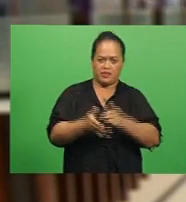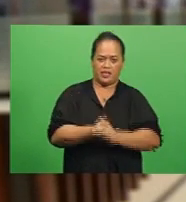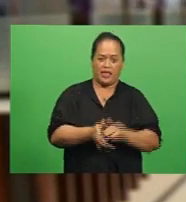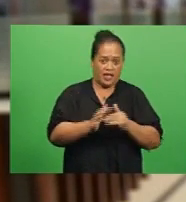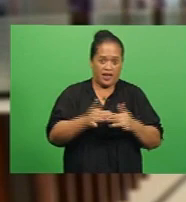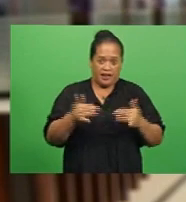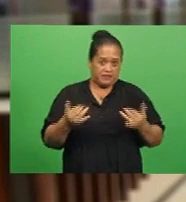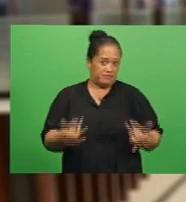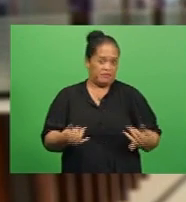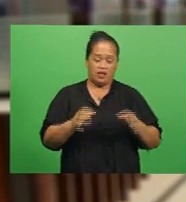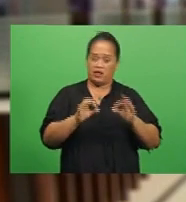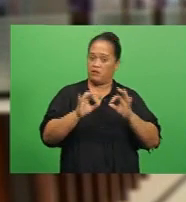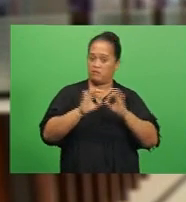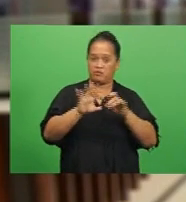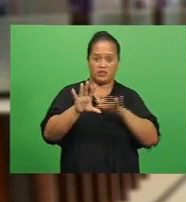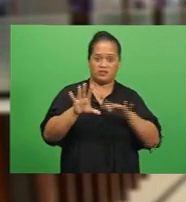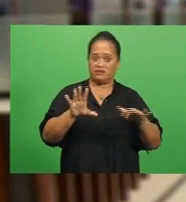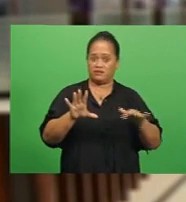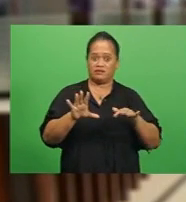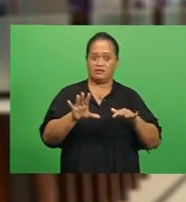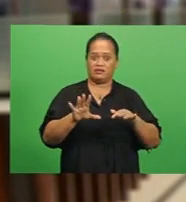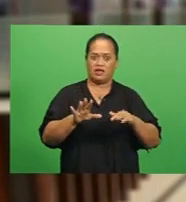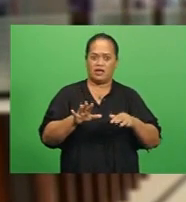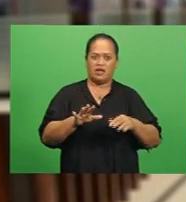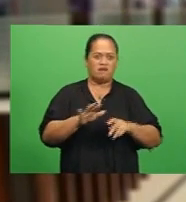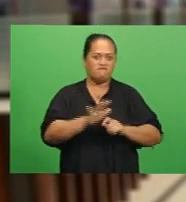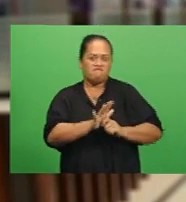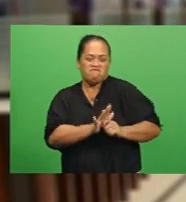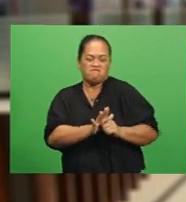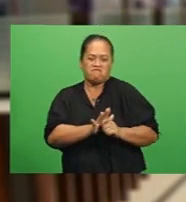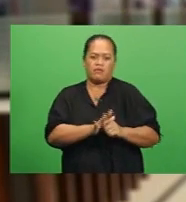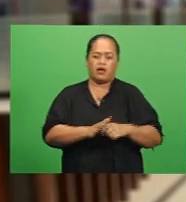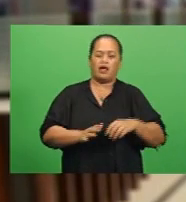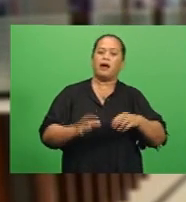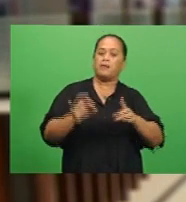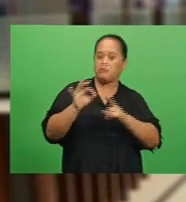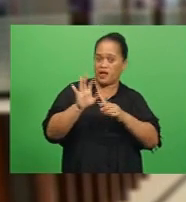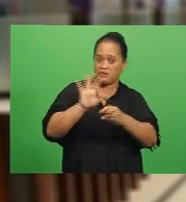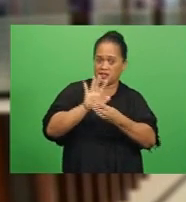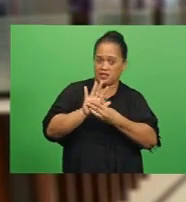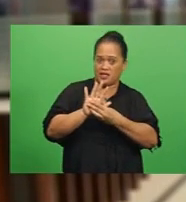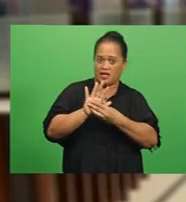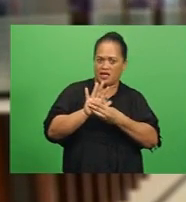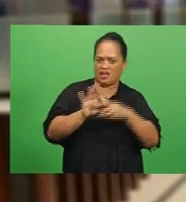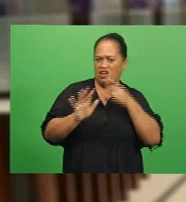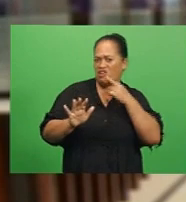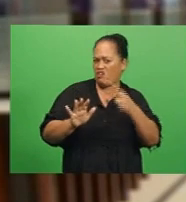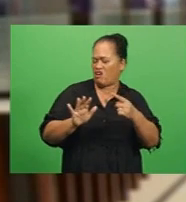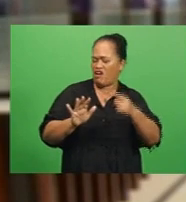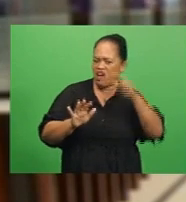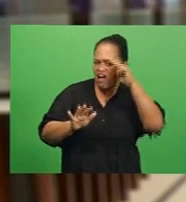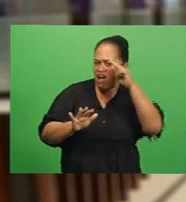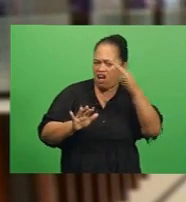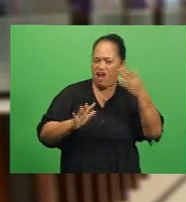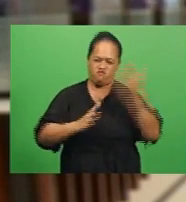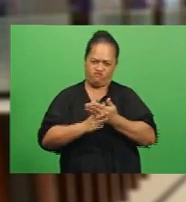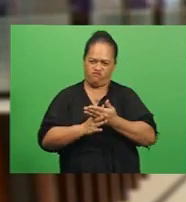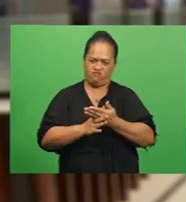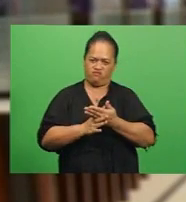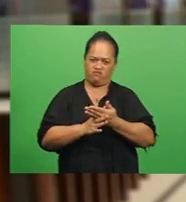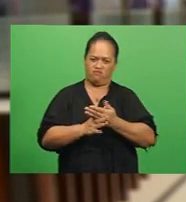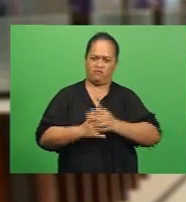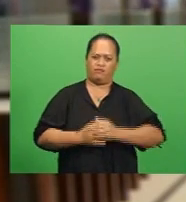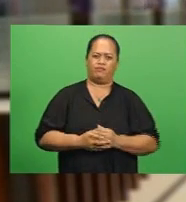pound was under pressure as Prime Minister Boris Johnson ordered a nationwide lockdown to try and slow a new